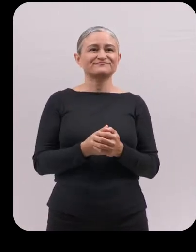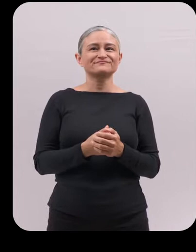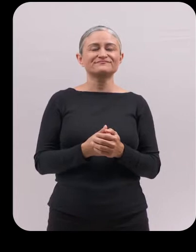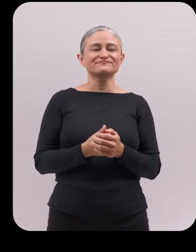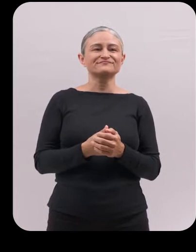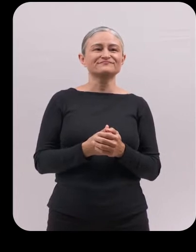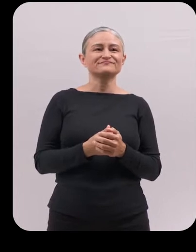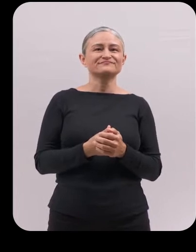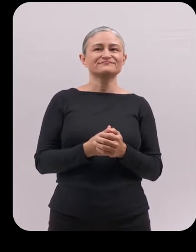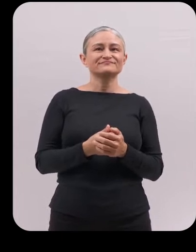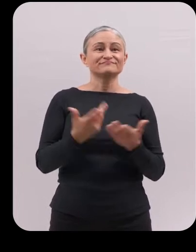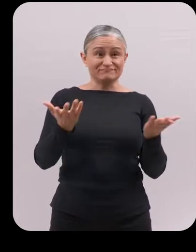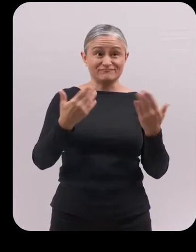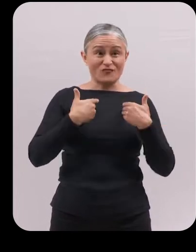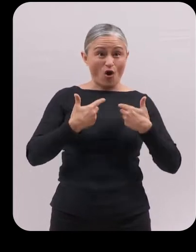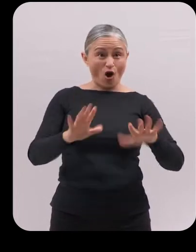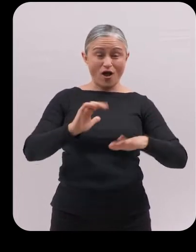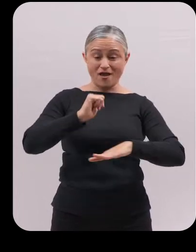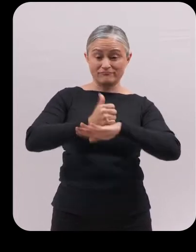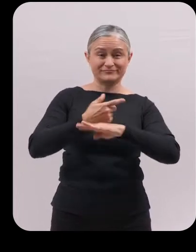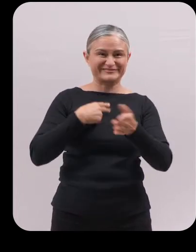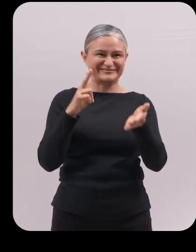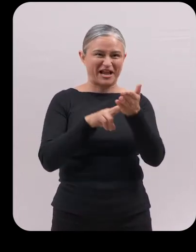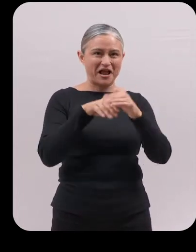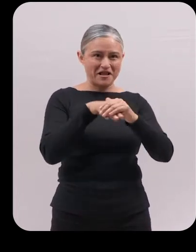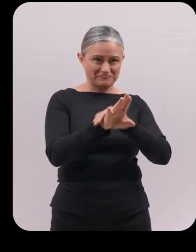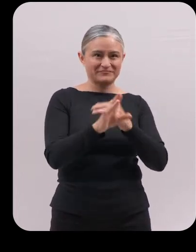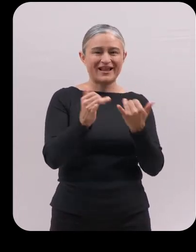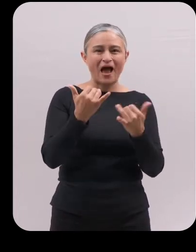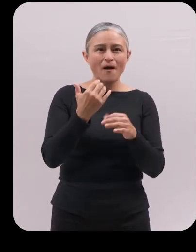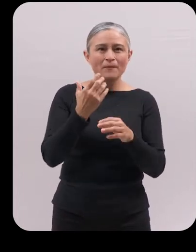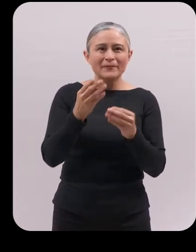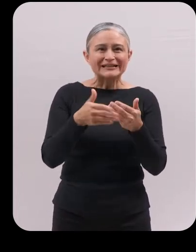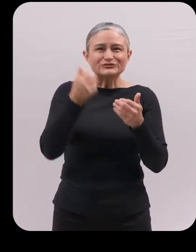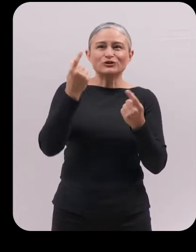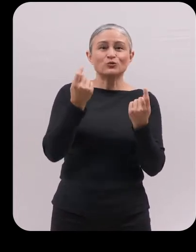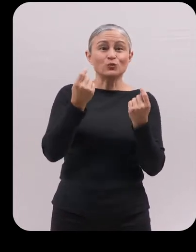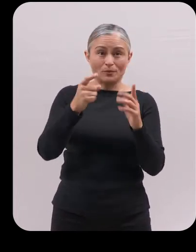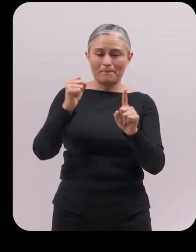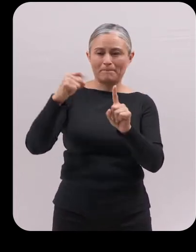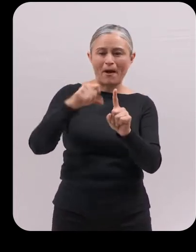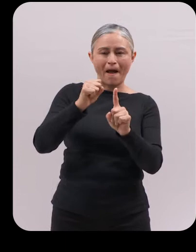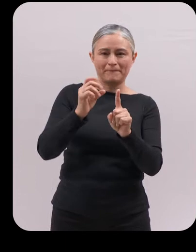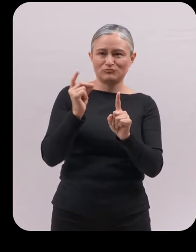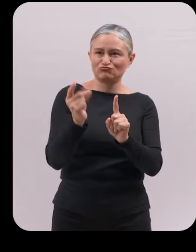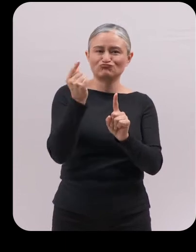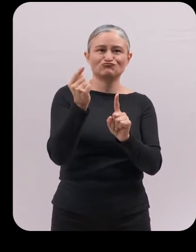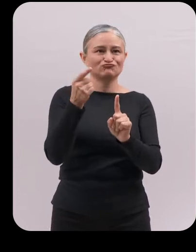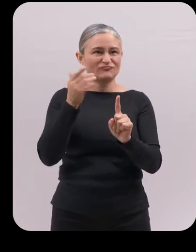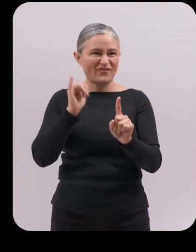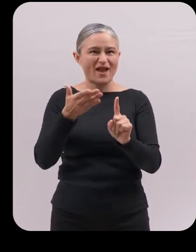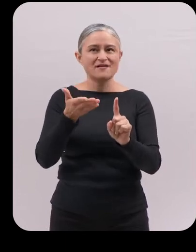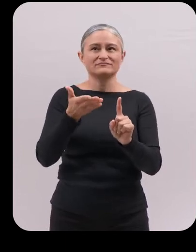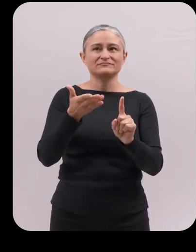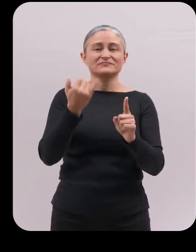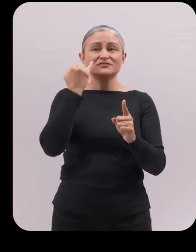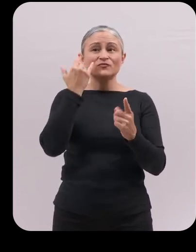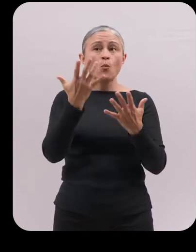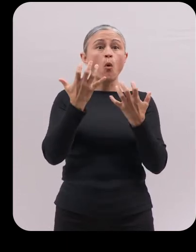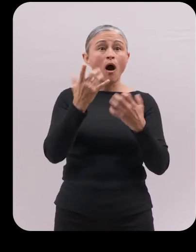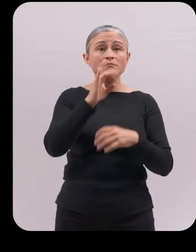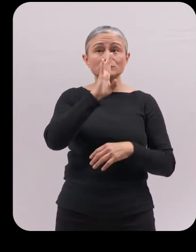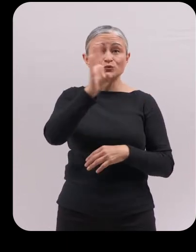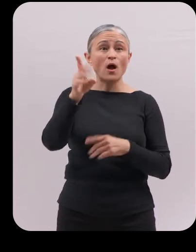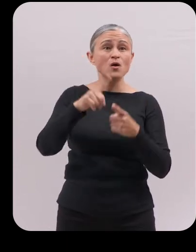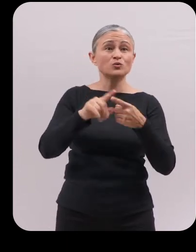So here I'm already signed in. We've made it easier for you to start prompting right away. Or if you want to get straight to code,